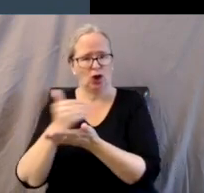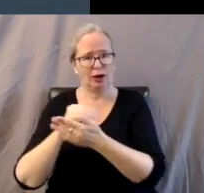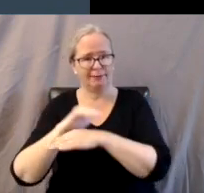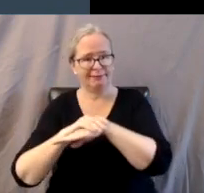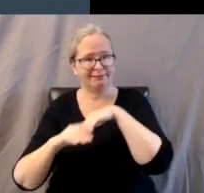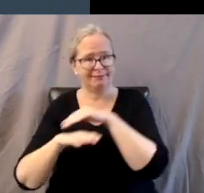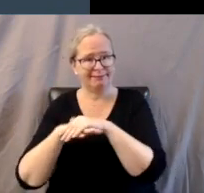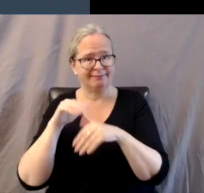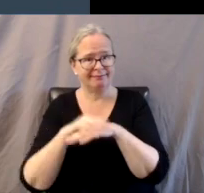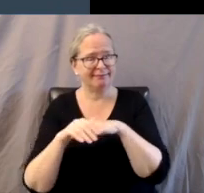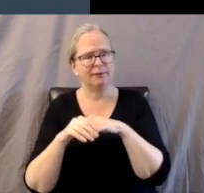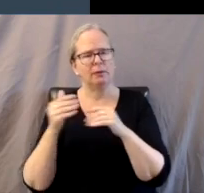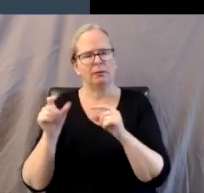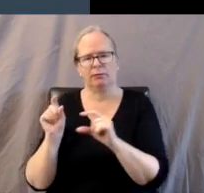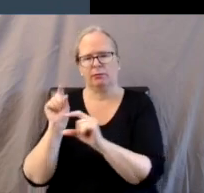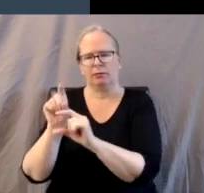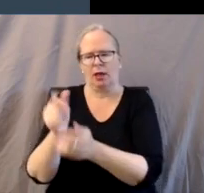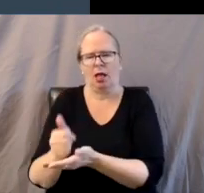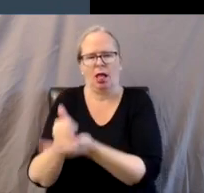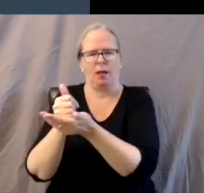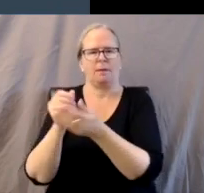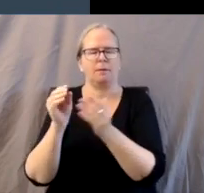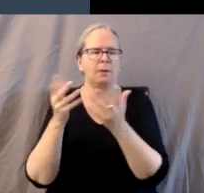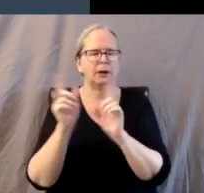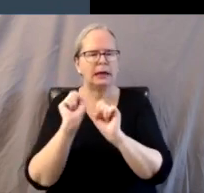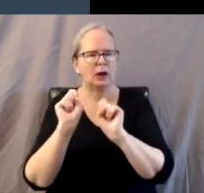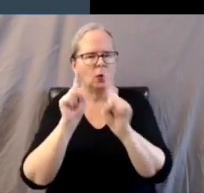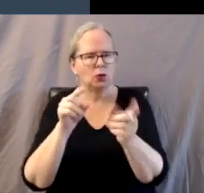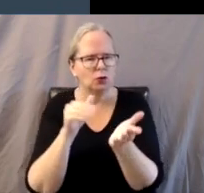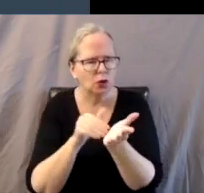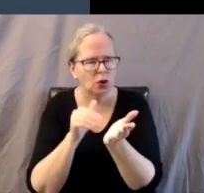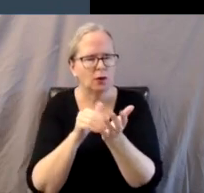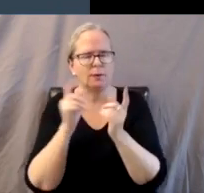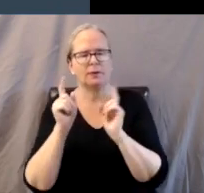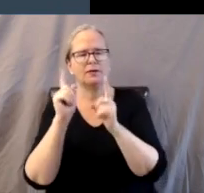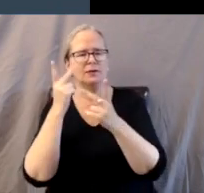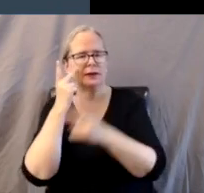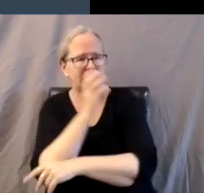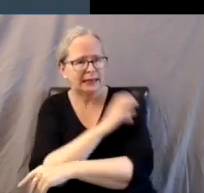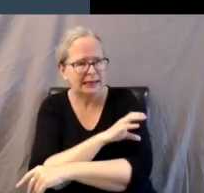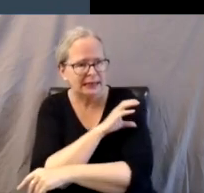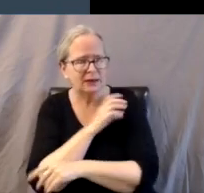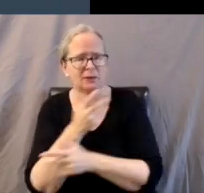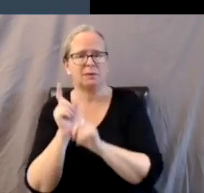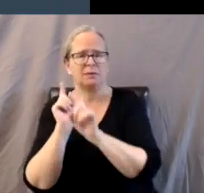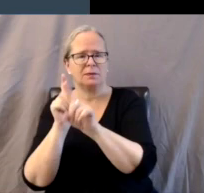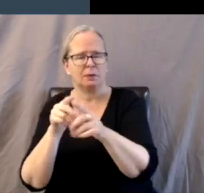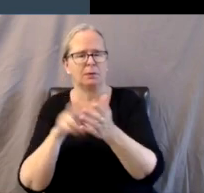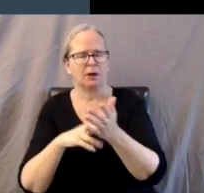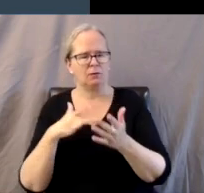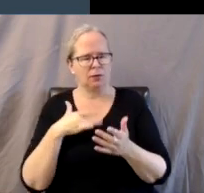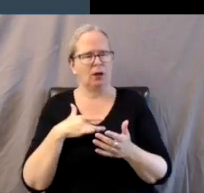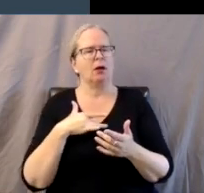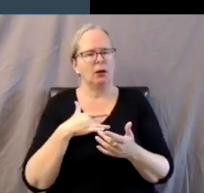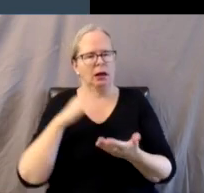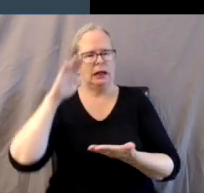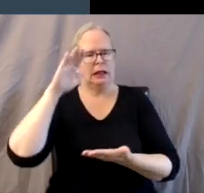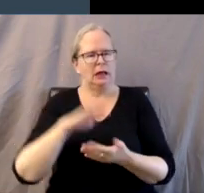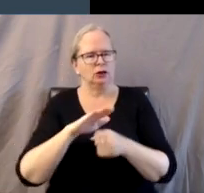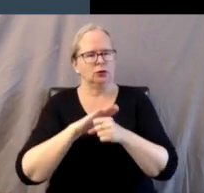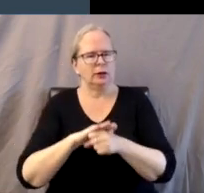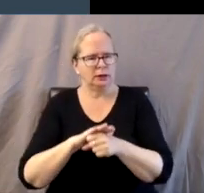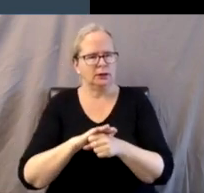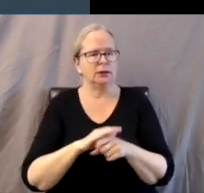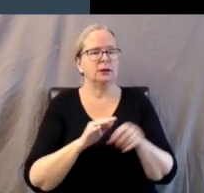or a clinic. And that treading water of financial insecurity leads to a large array of health